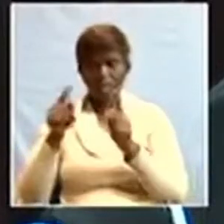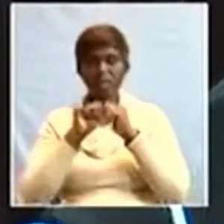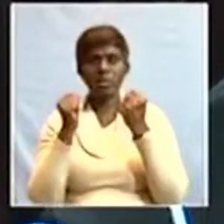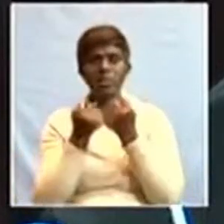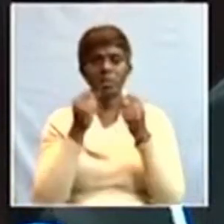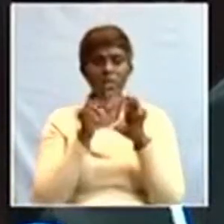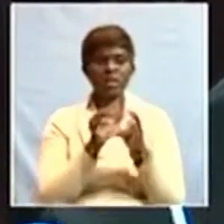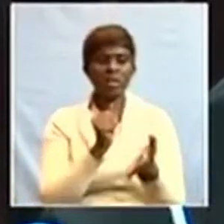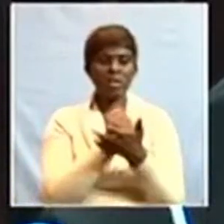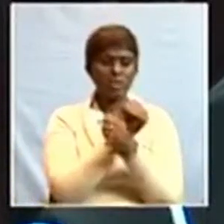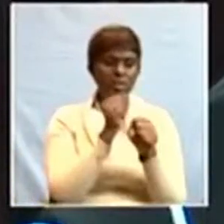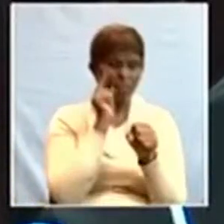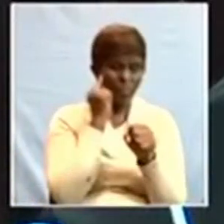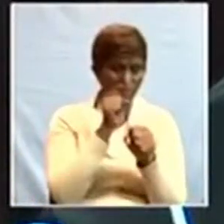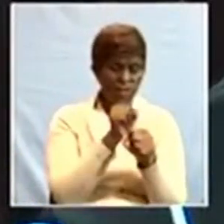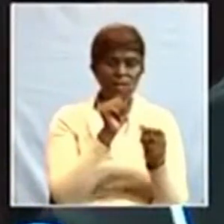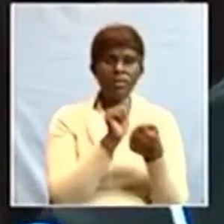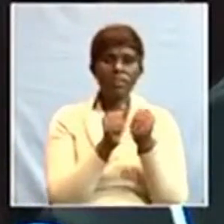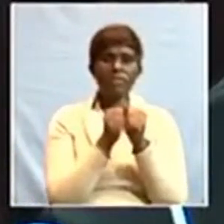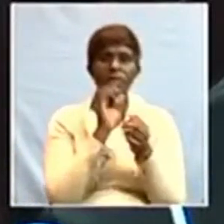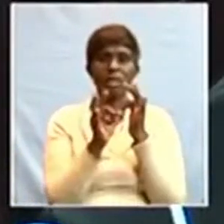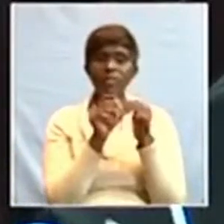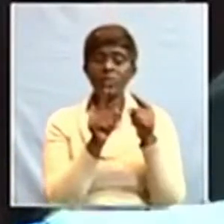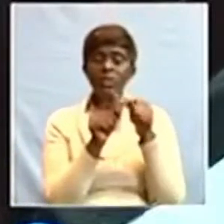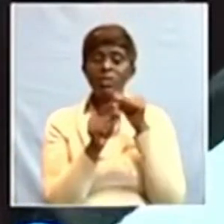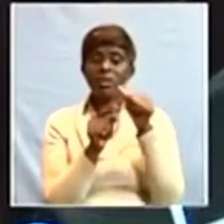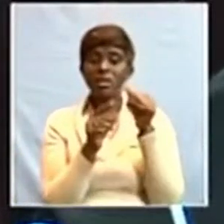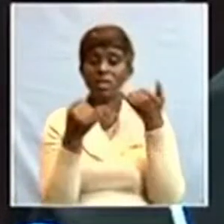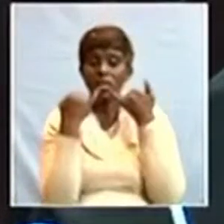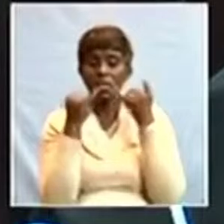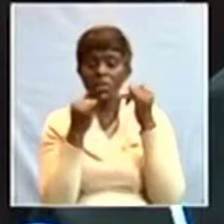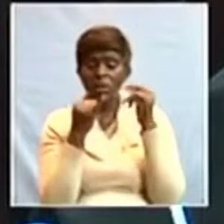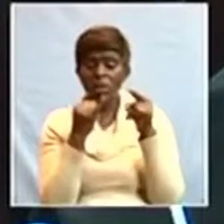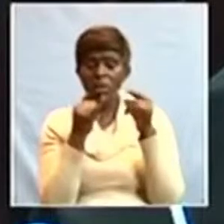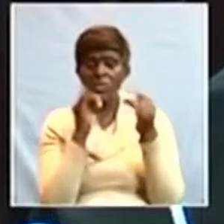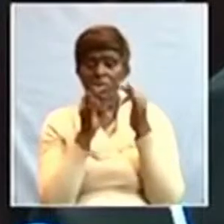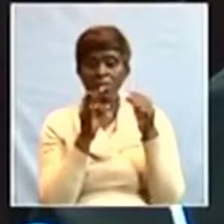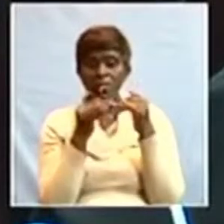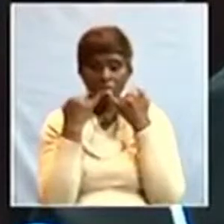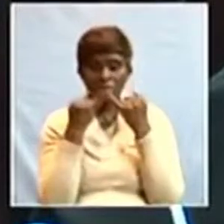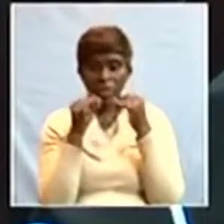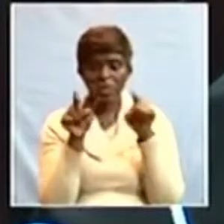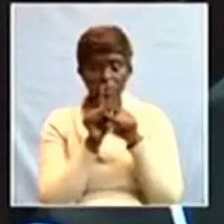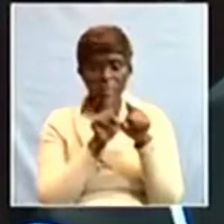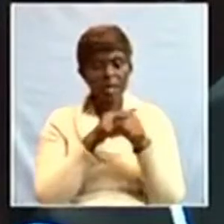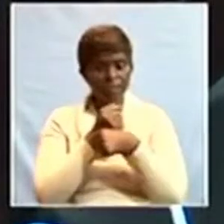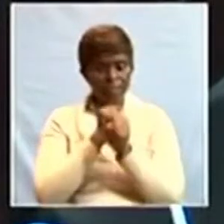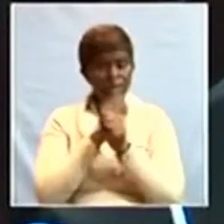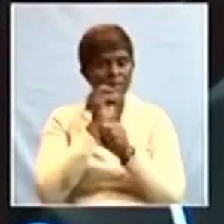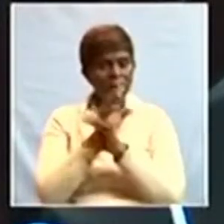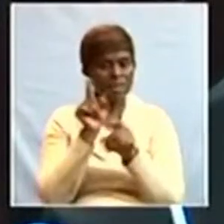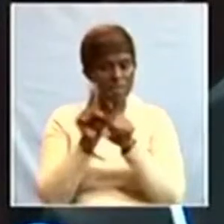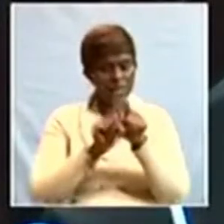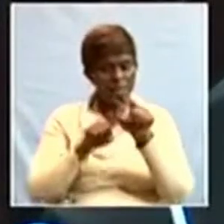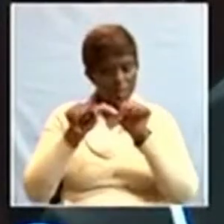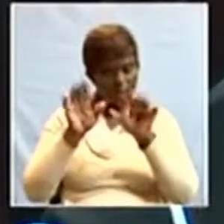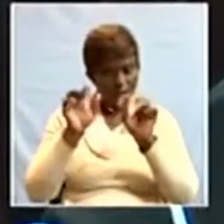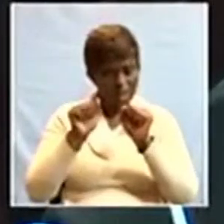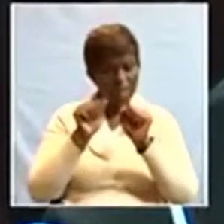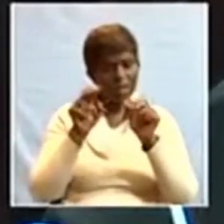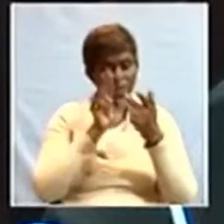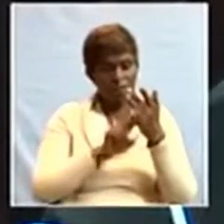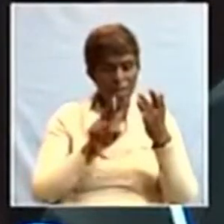in addressing this query? Because if that information was made available, I'm sure the auditors would have gone